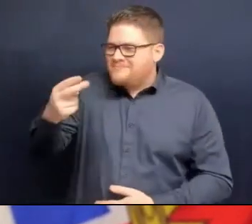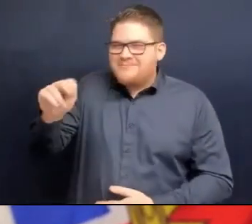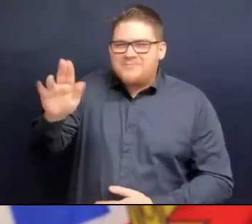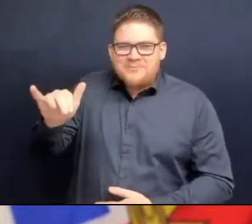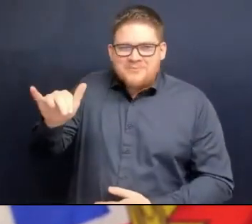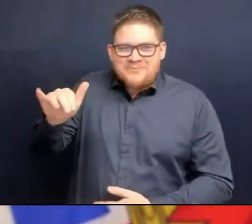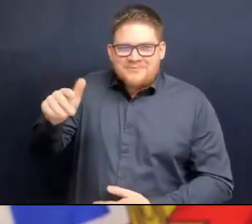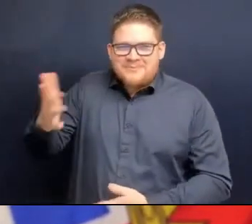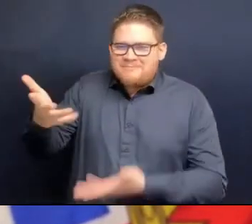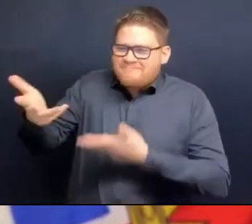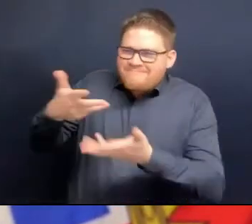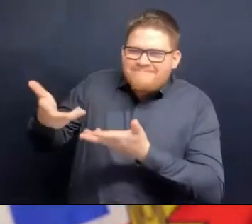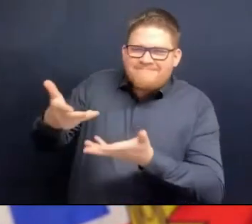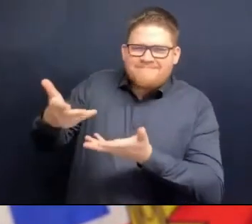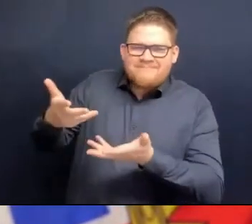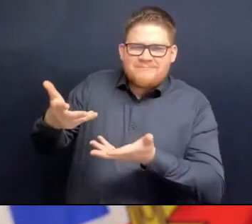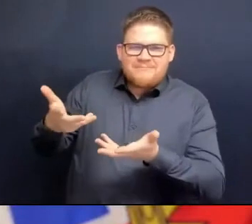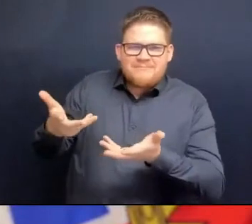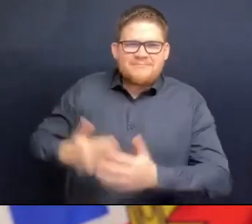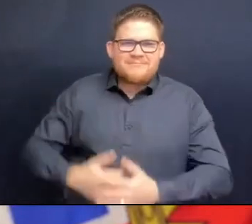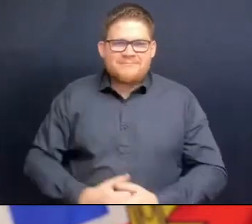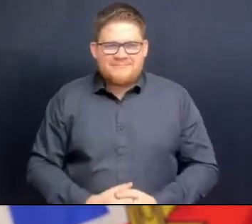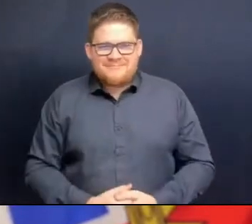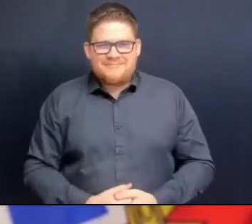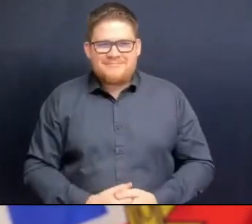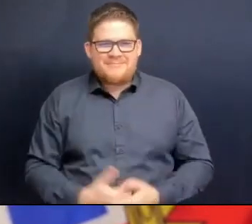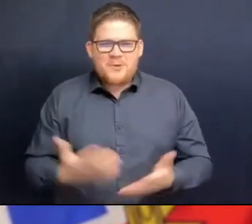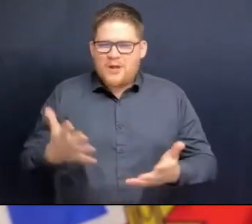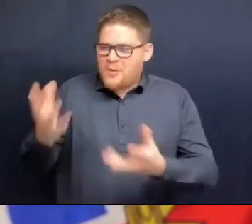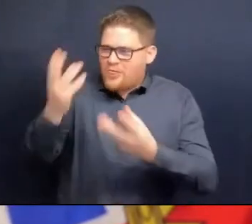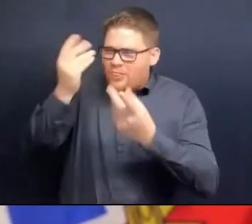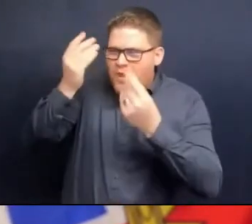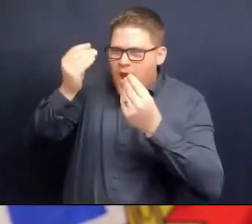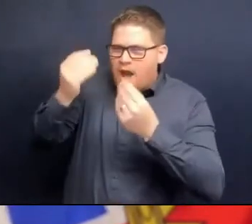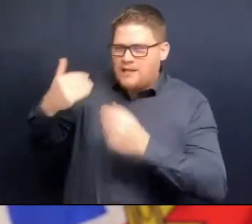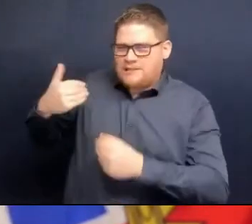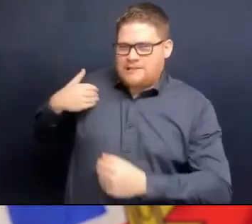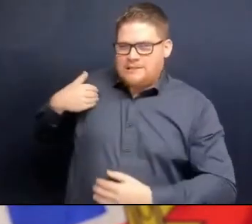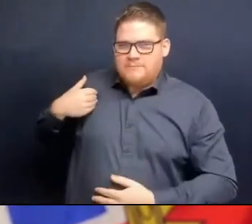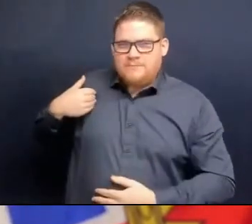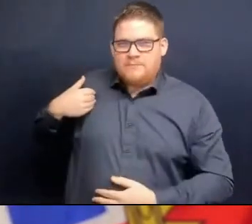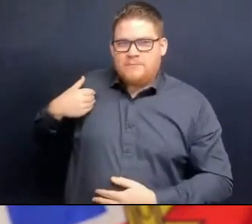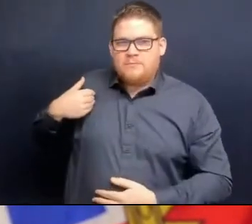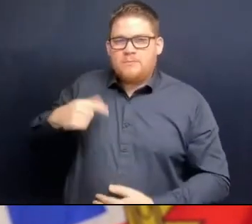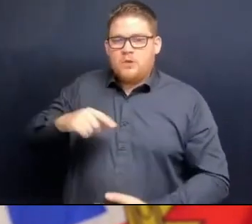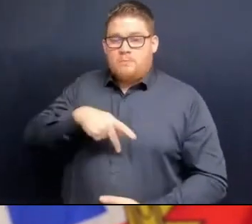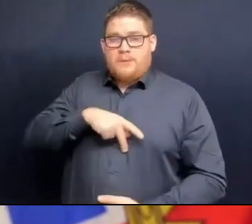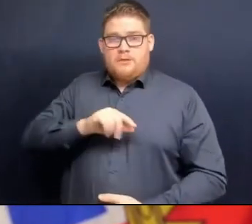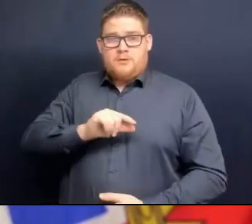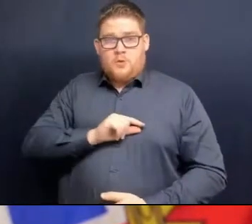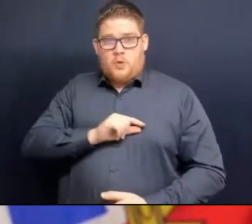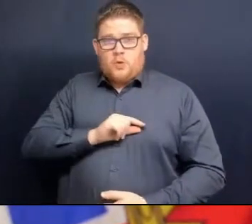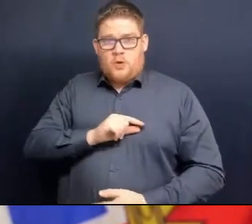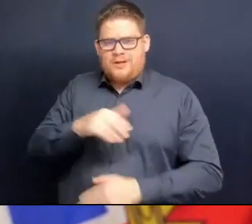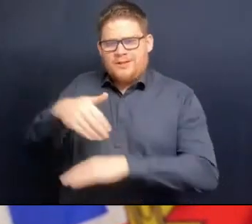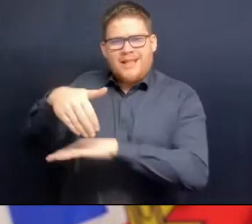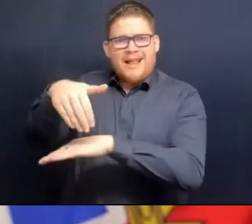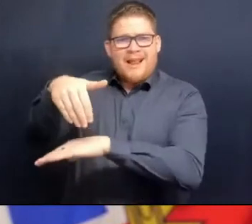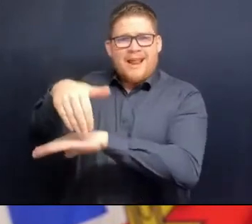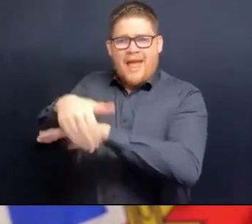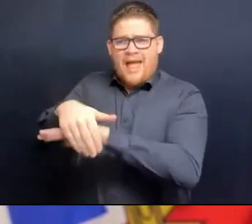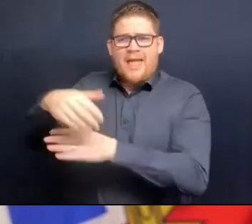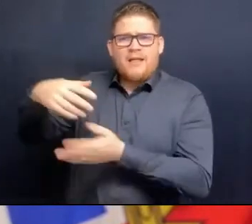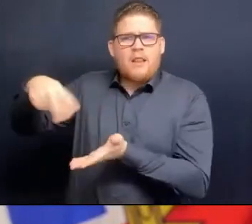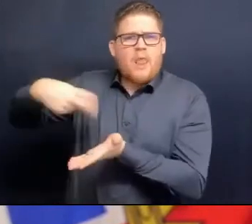get Dr. Henry and Minister Dix's thoughts on a situation here in Prince George happened last weekend. Essentially, a nightclub that